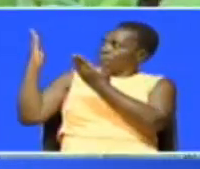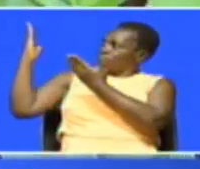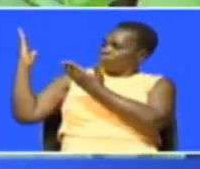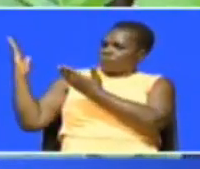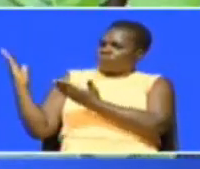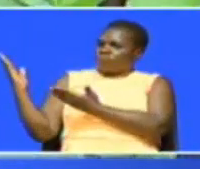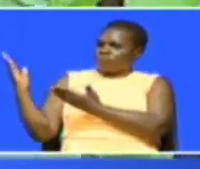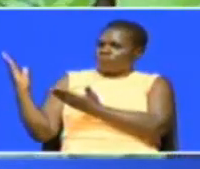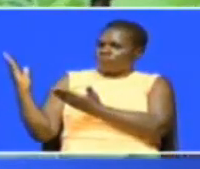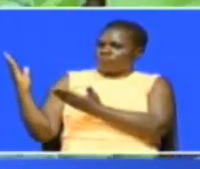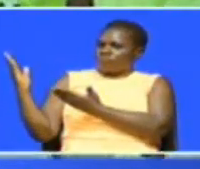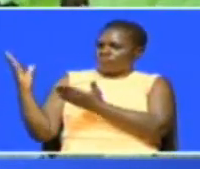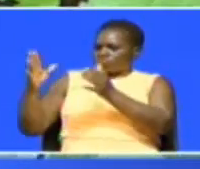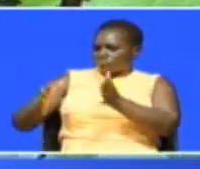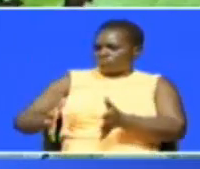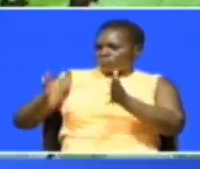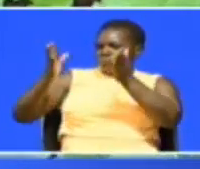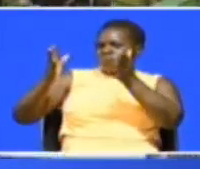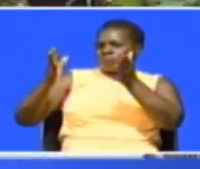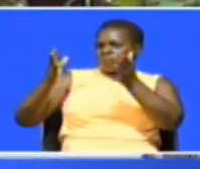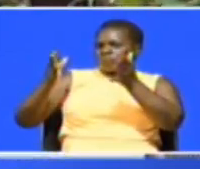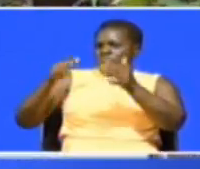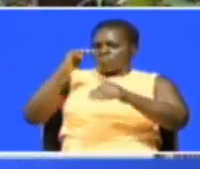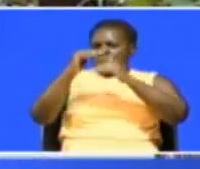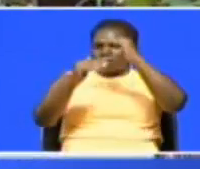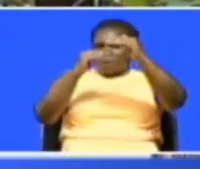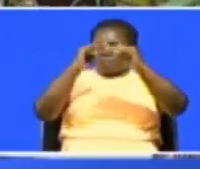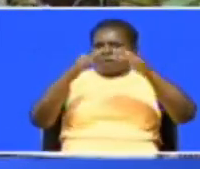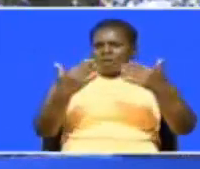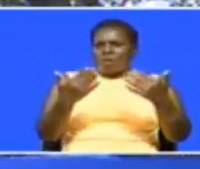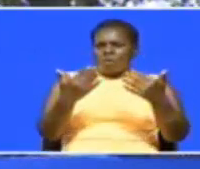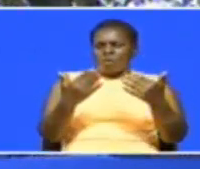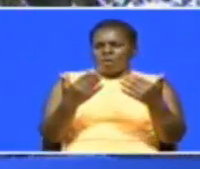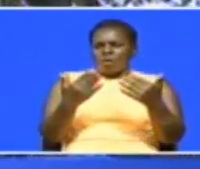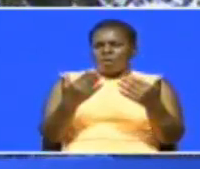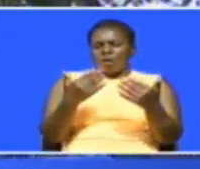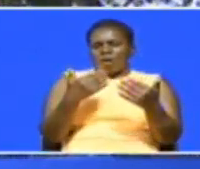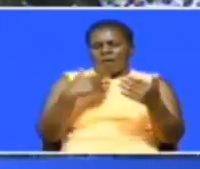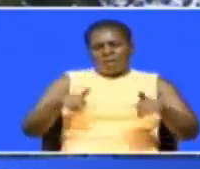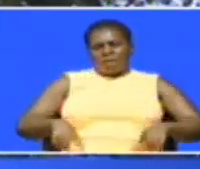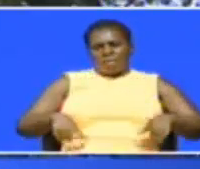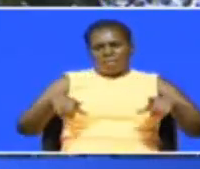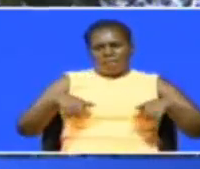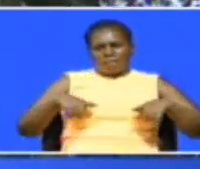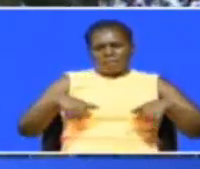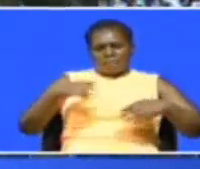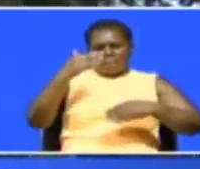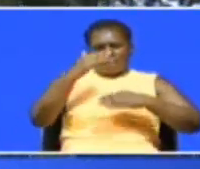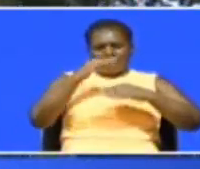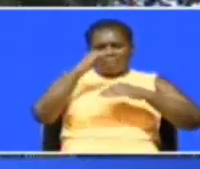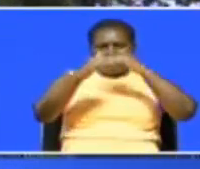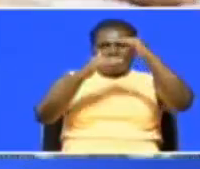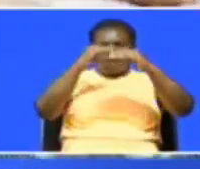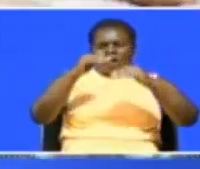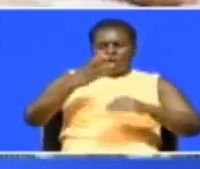multi-story garden unit, raised moist beds, staircase garden, or a star garden. If you are living in a, maybe say a story, that means